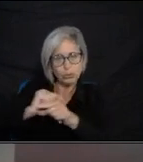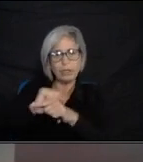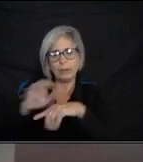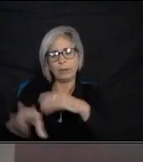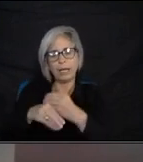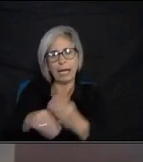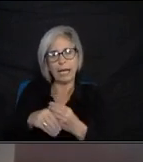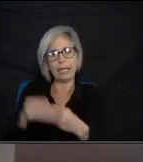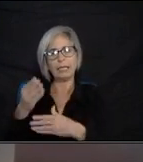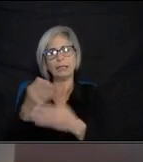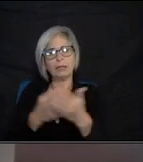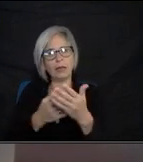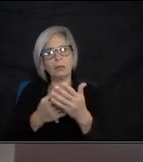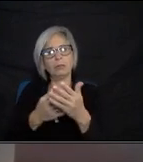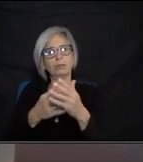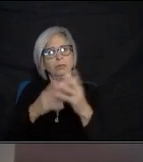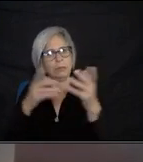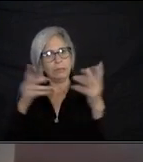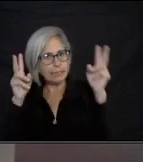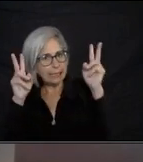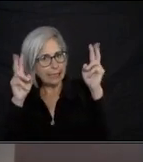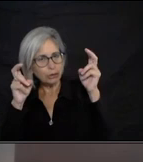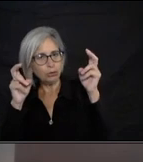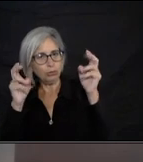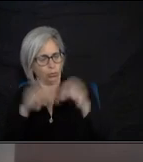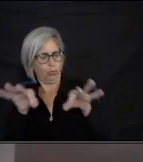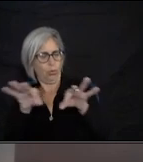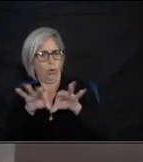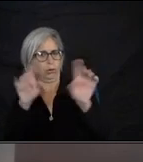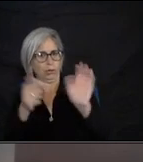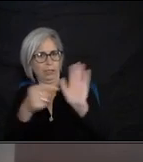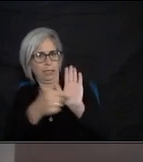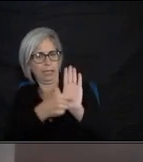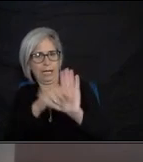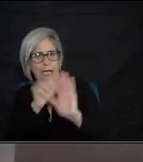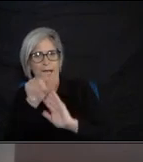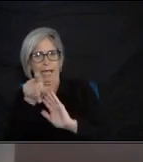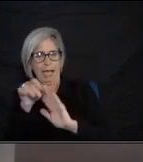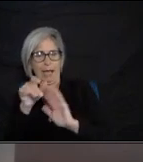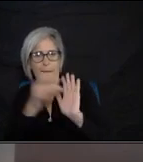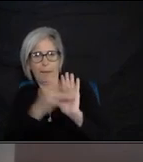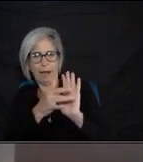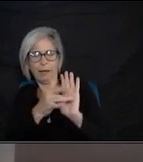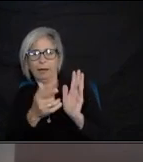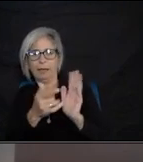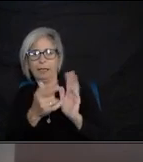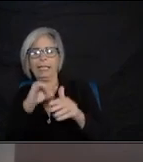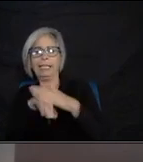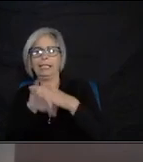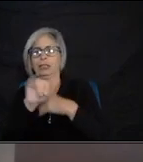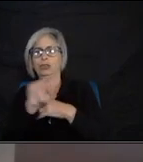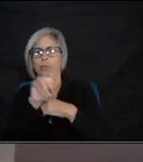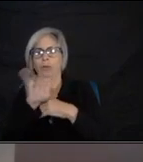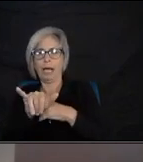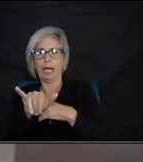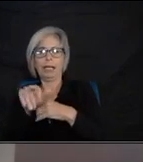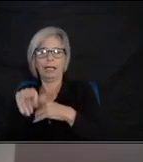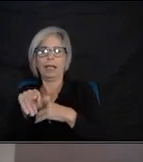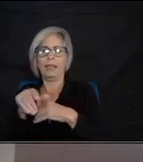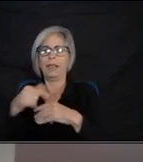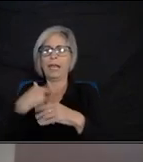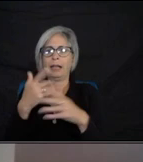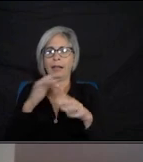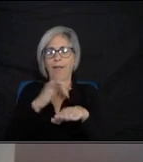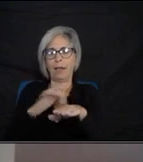added the report an issue section to the city's website in July. And then we made the app, the MyBB app, available